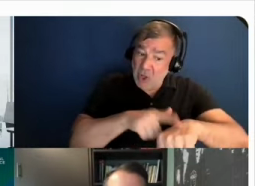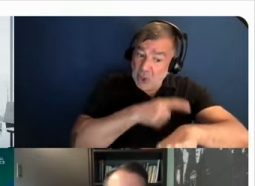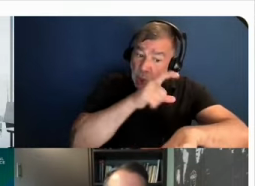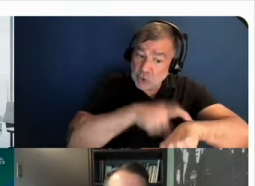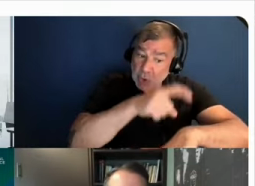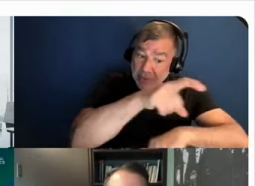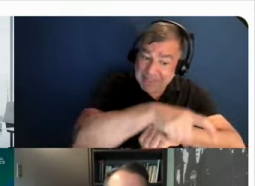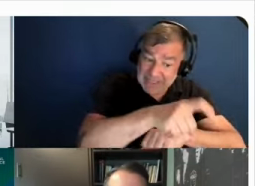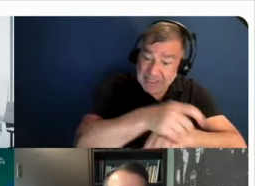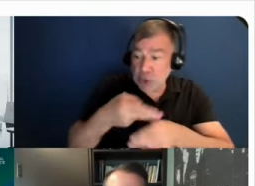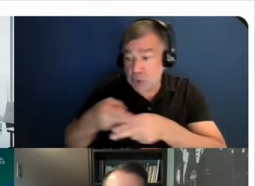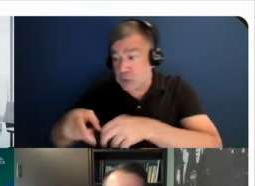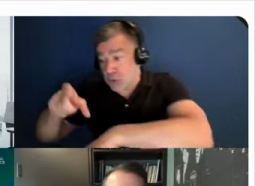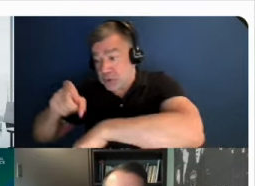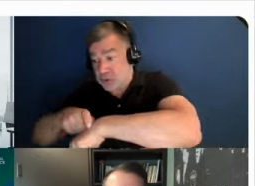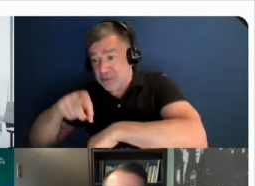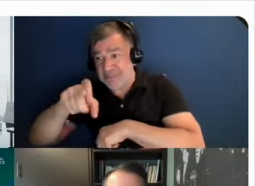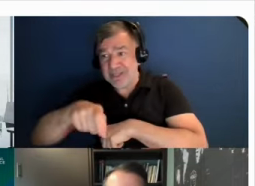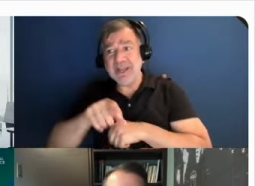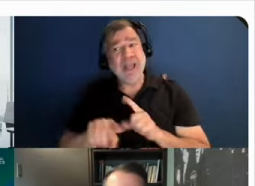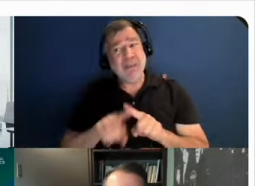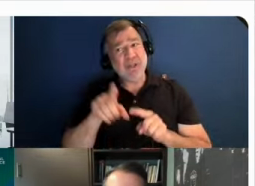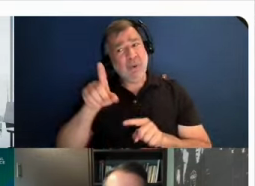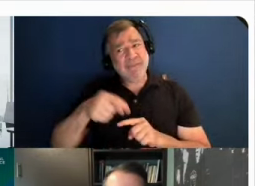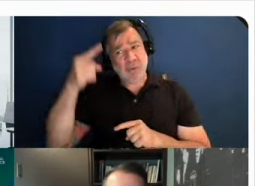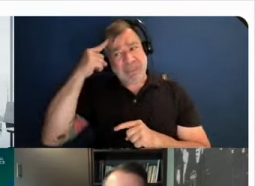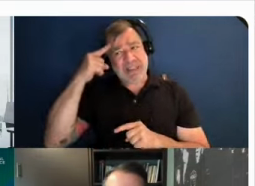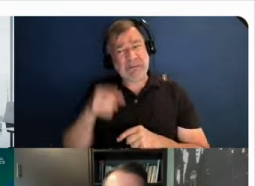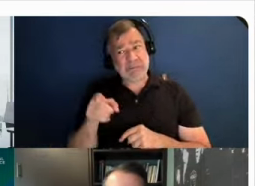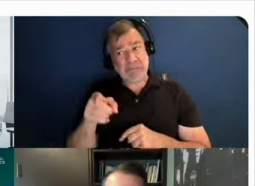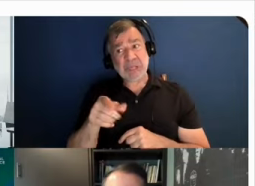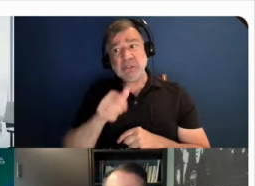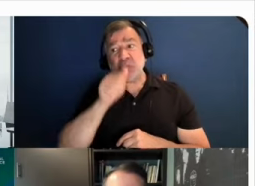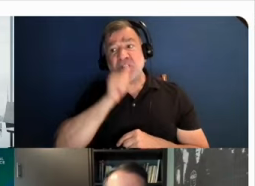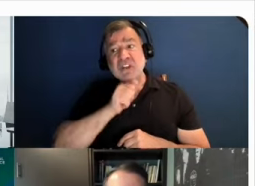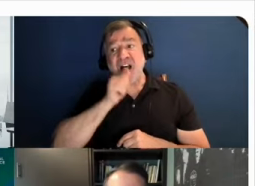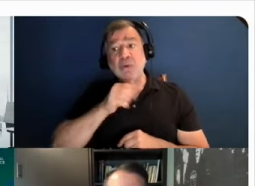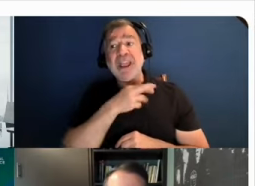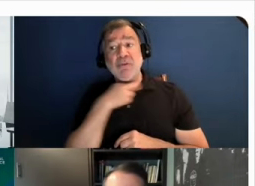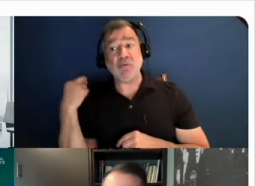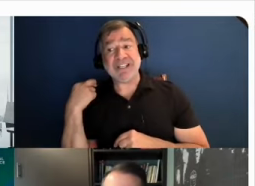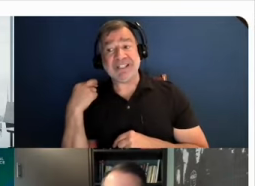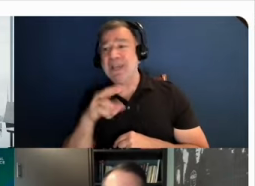think, the risk is and how much risk you can take. So.